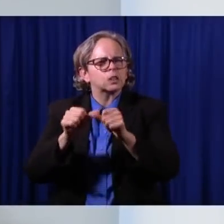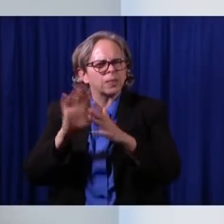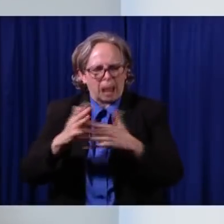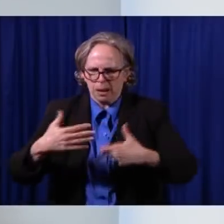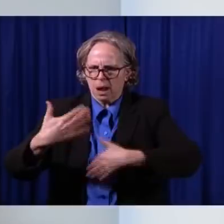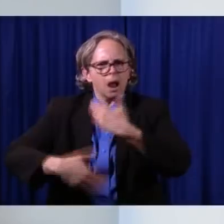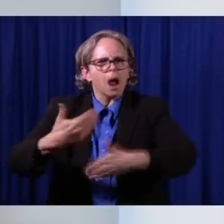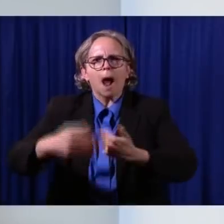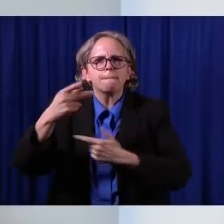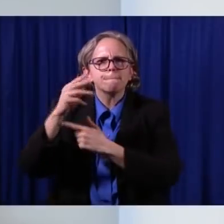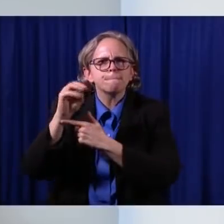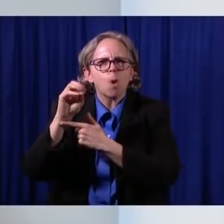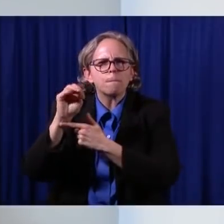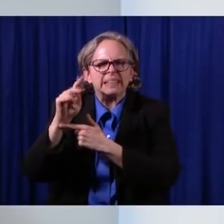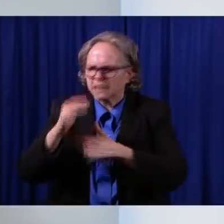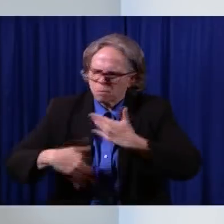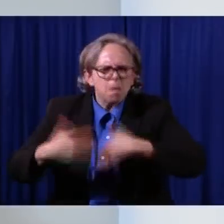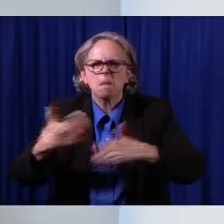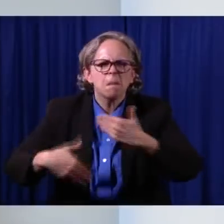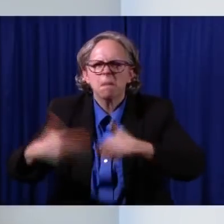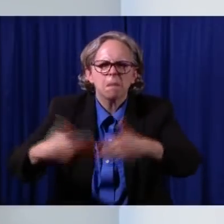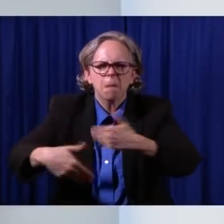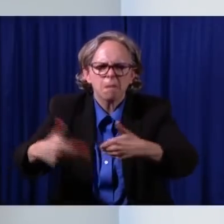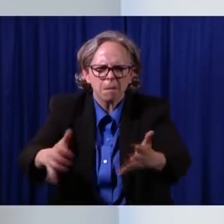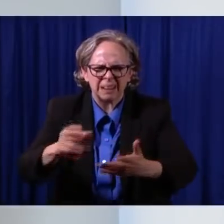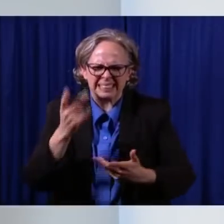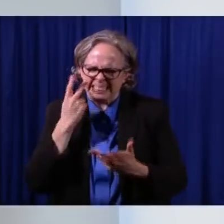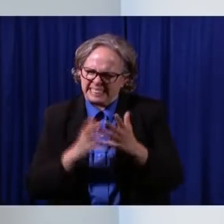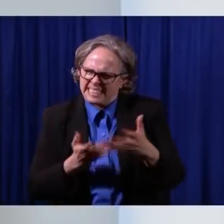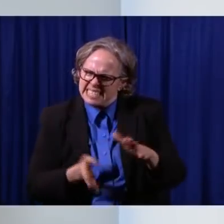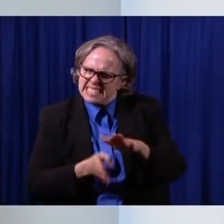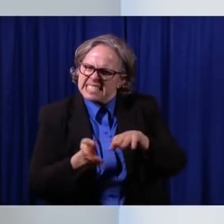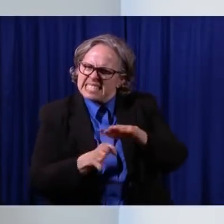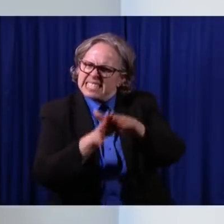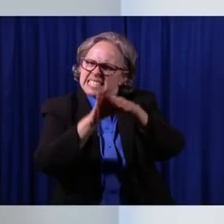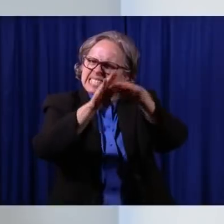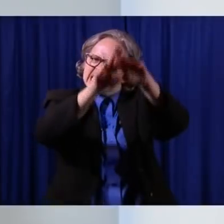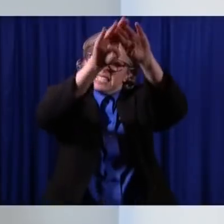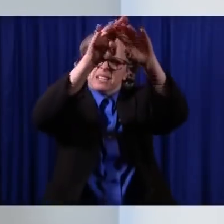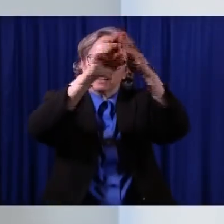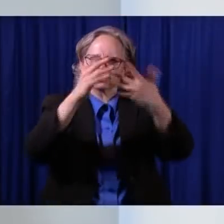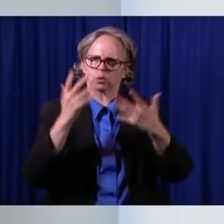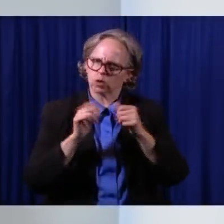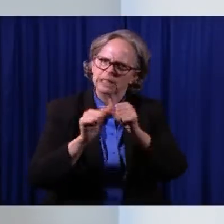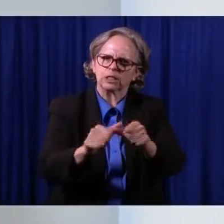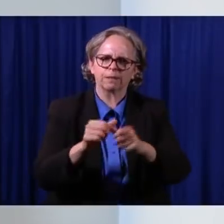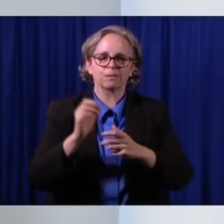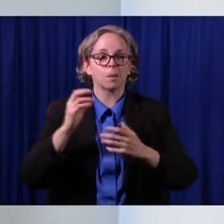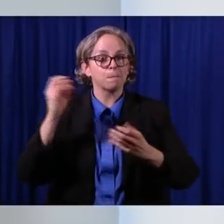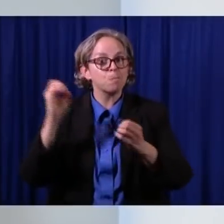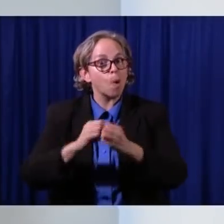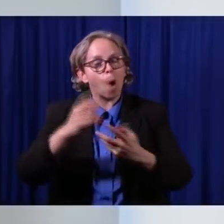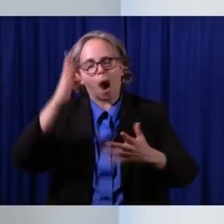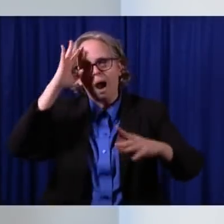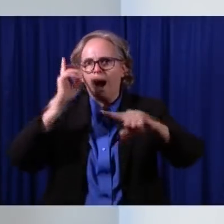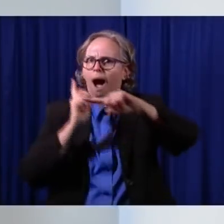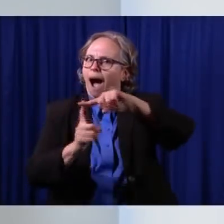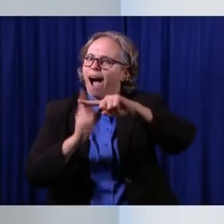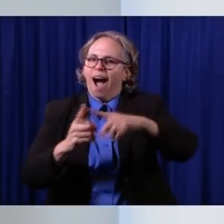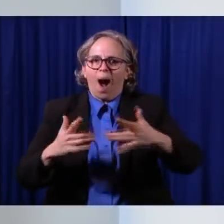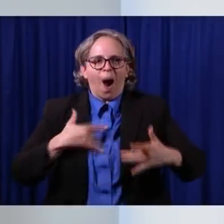to see the signs of happening. So these are all reasons to be optimistic about what the future looks like,